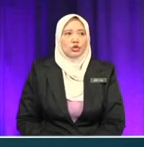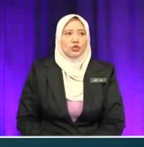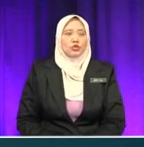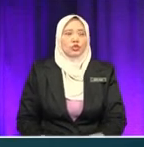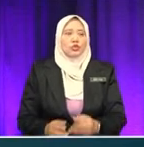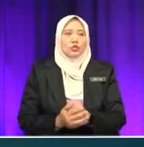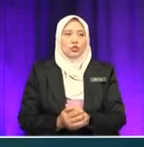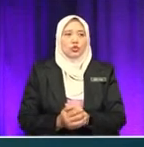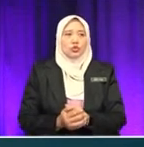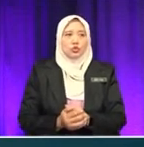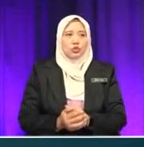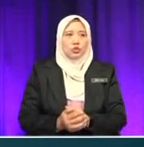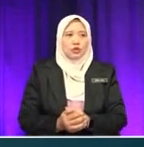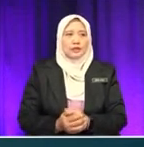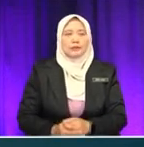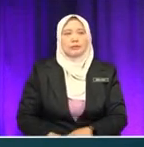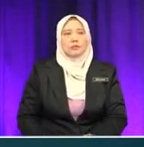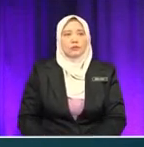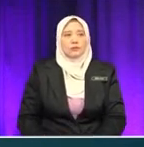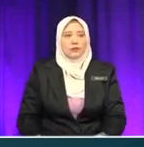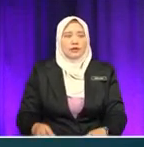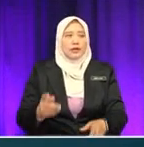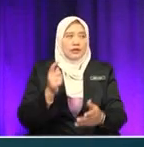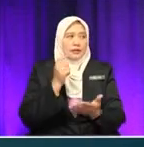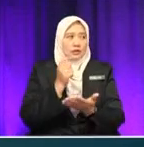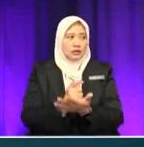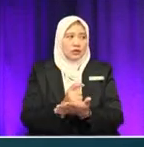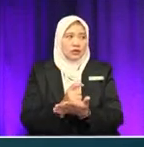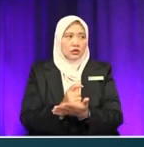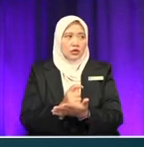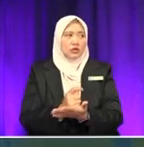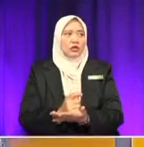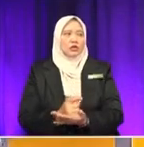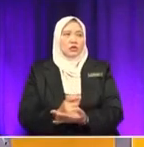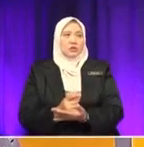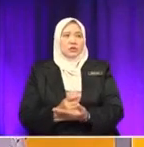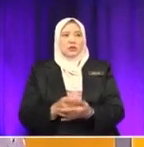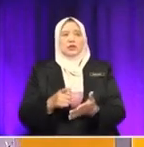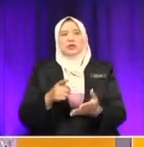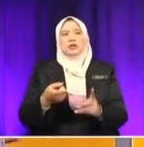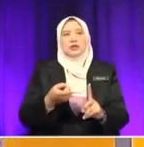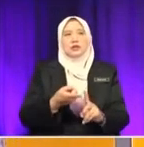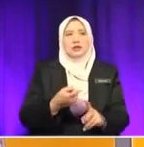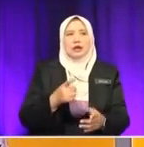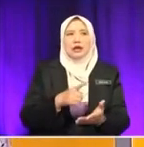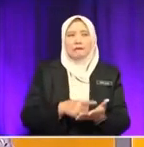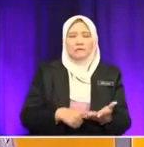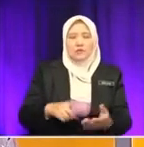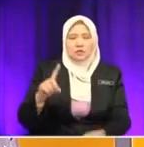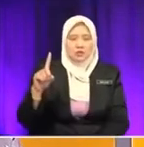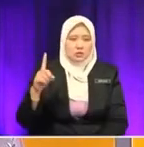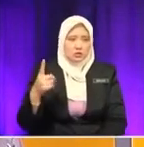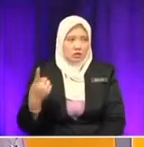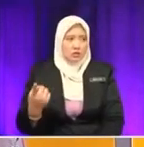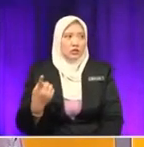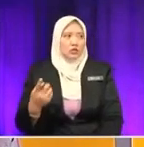weaknesses. Okay. So having language expression makes you sound so much very high proficiency. Wow. You know? Is that I'm good wow at factor? This. Exactly. Wow